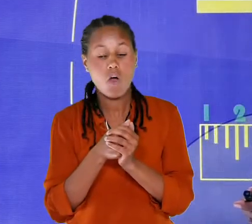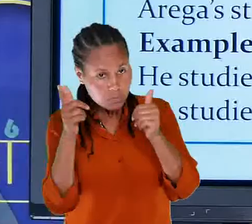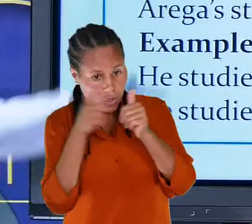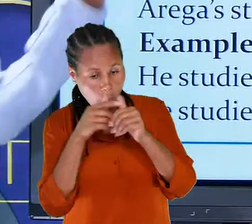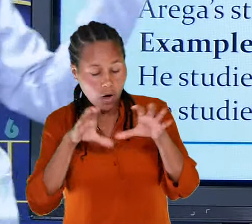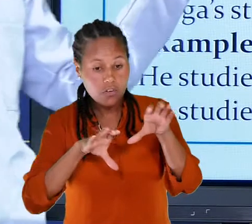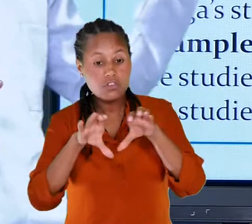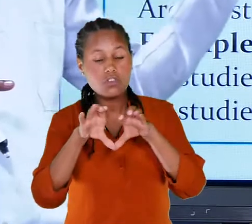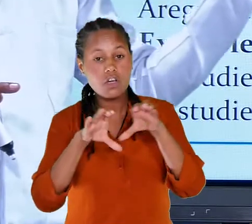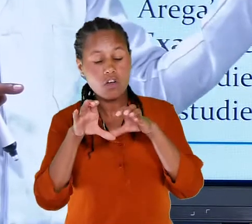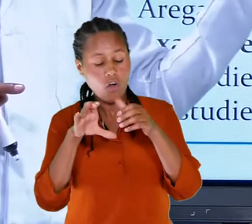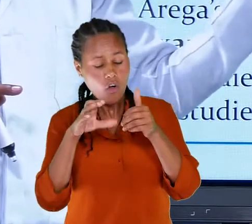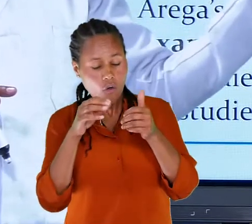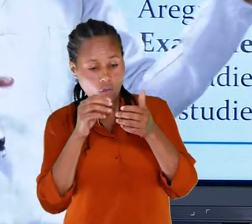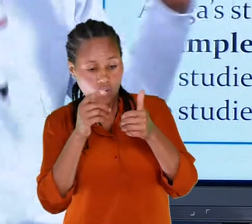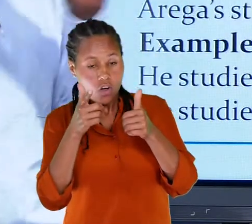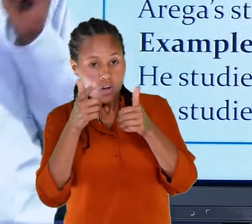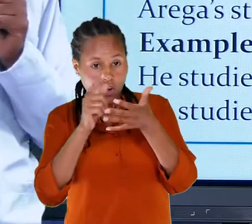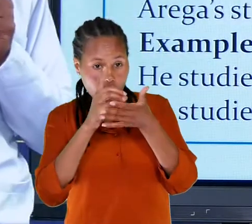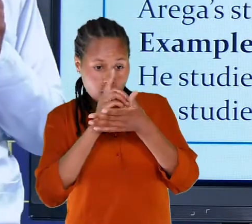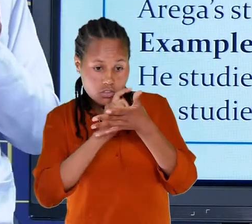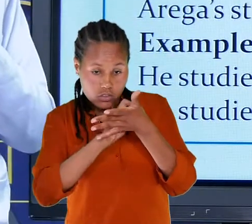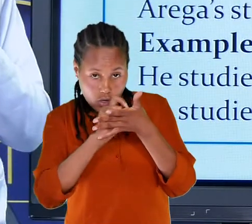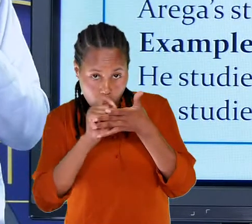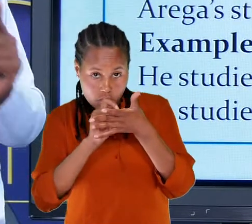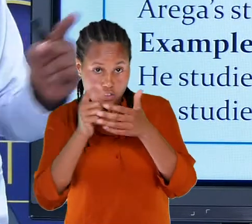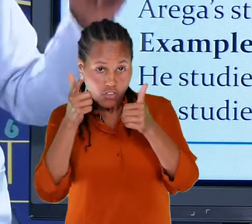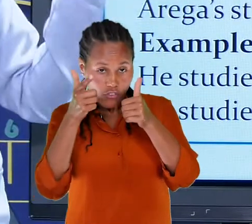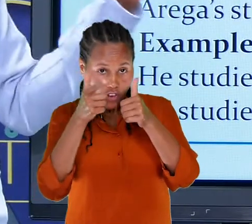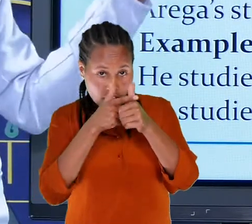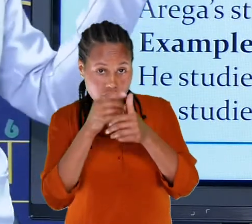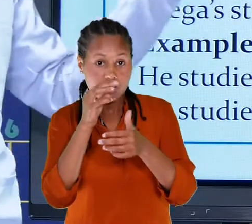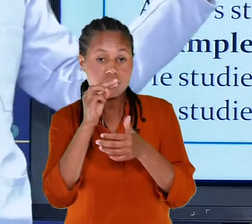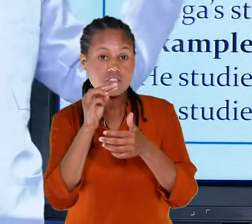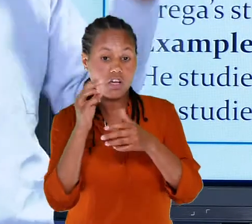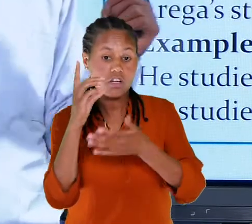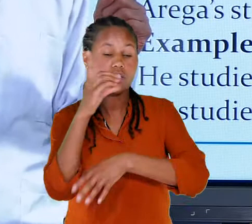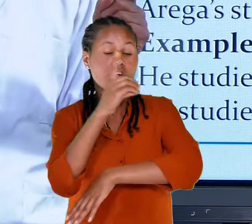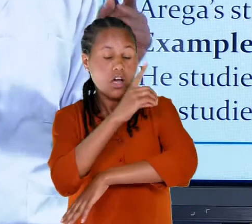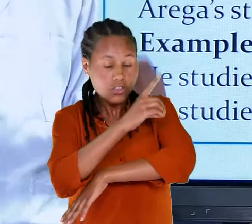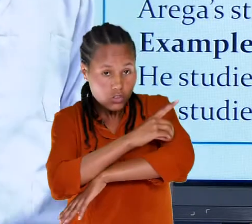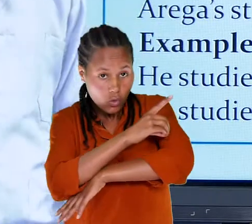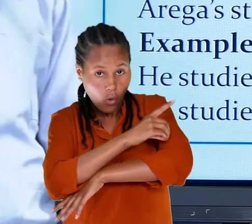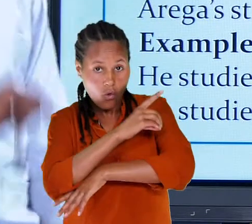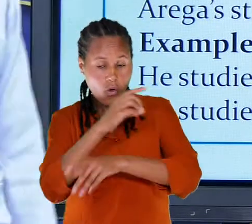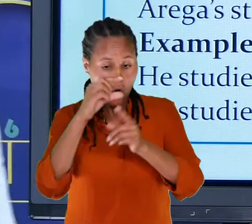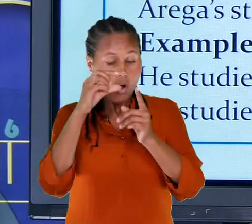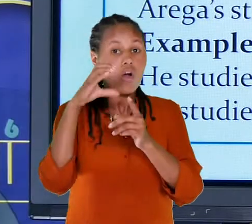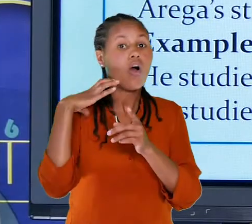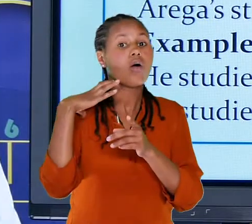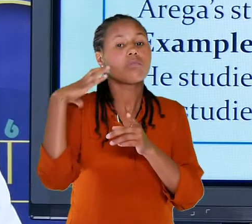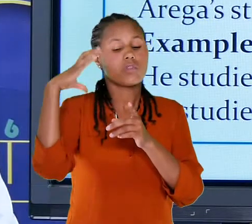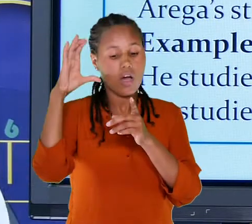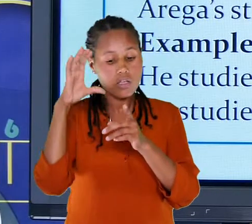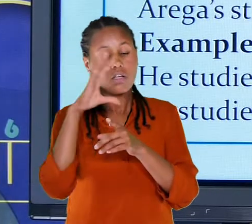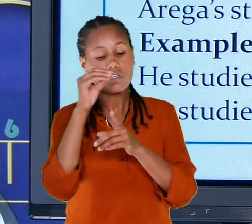Here, write the day of the week in your exercise book with correct spelling and capital letters.